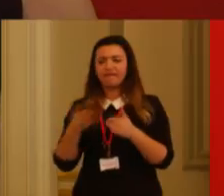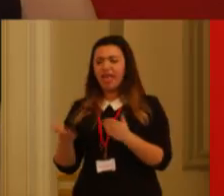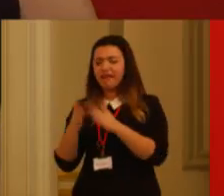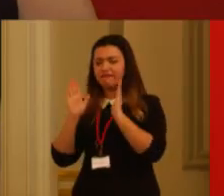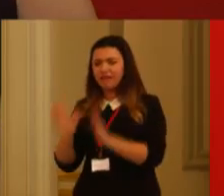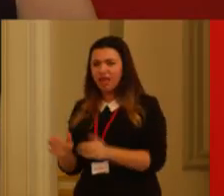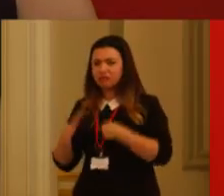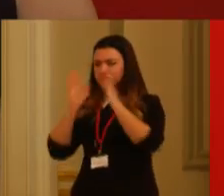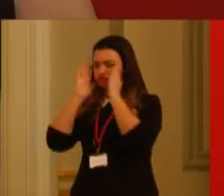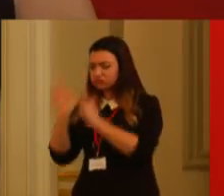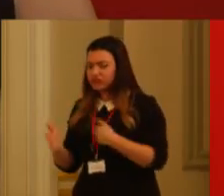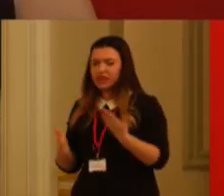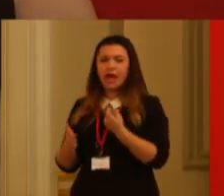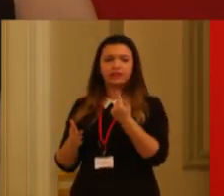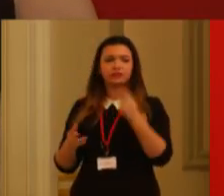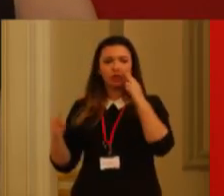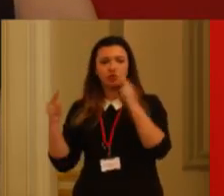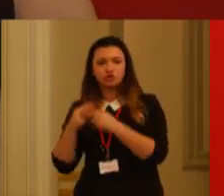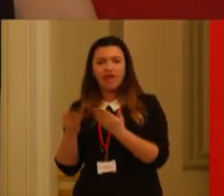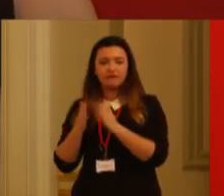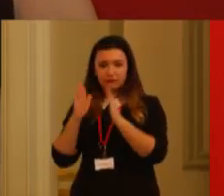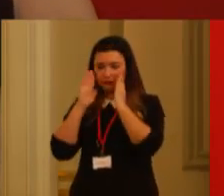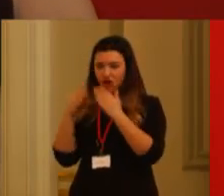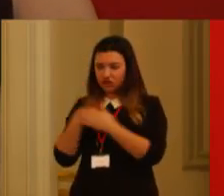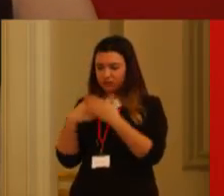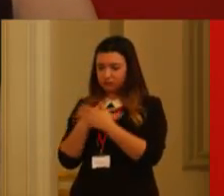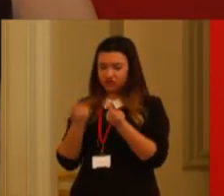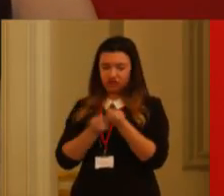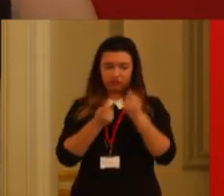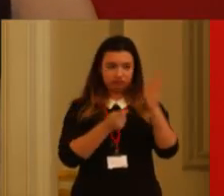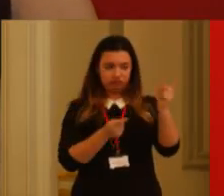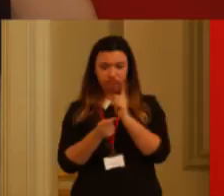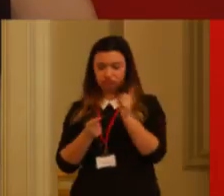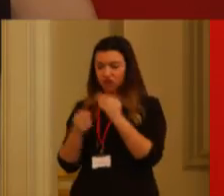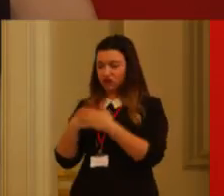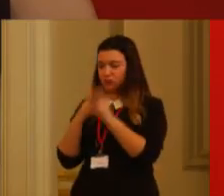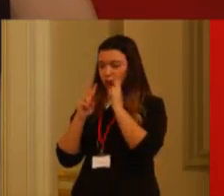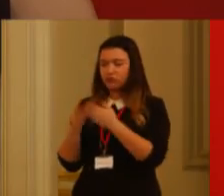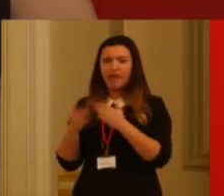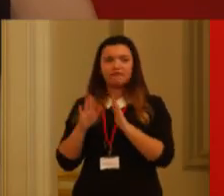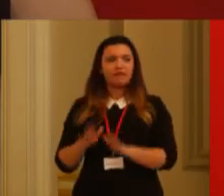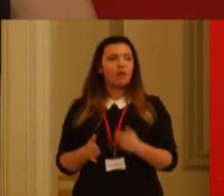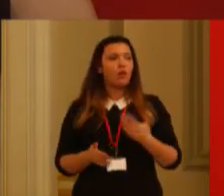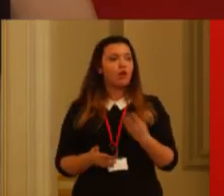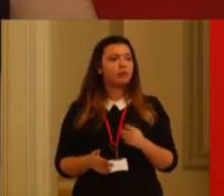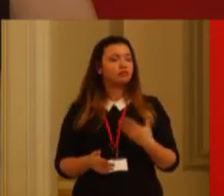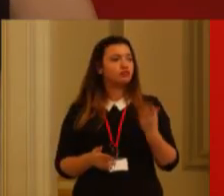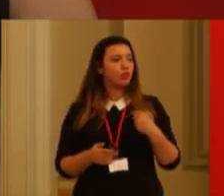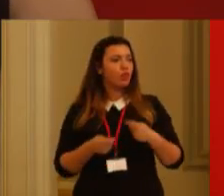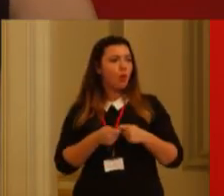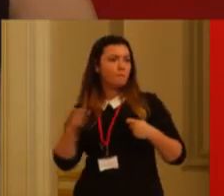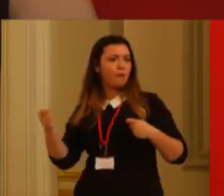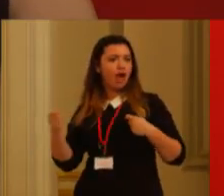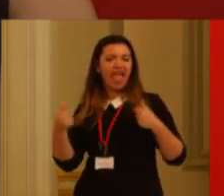They spend time less outdoors, they hardly ever go out to the movies. And I read it and it felt so gloomy,